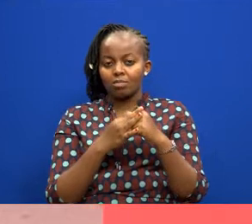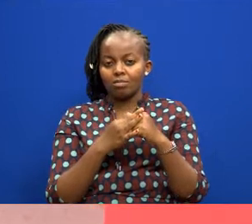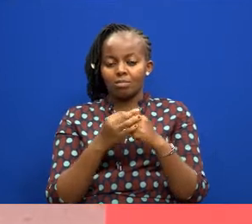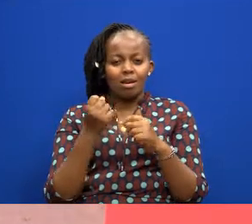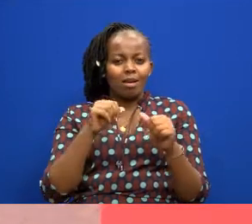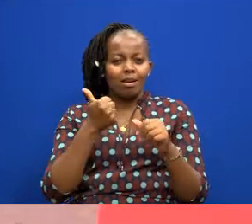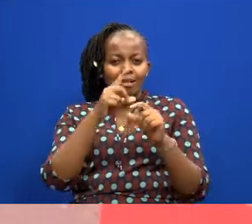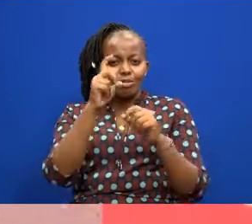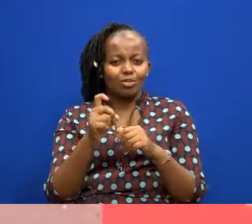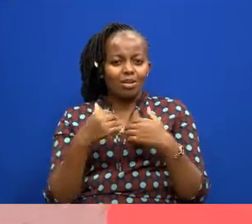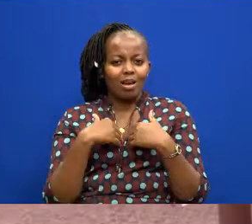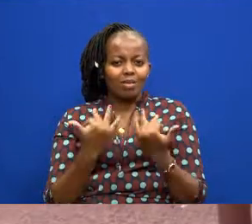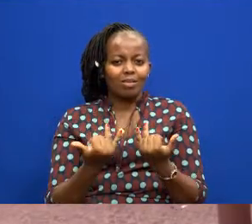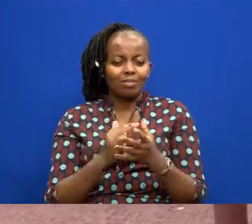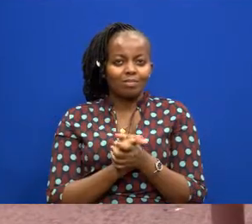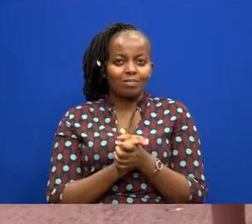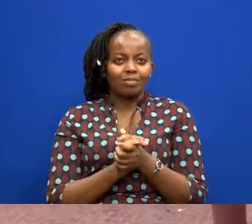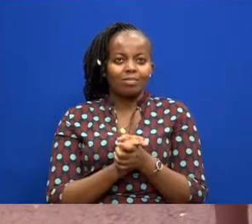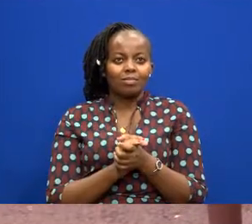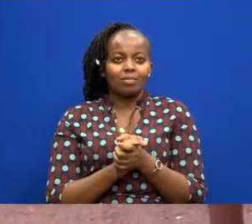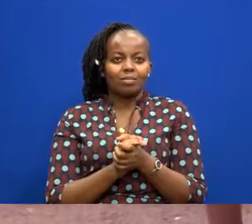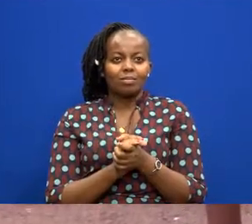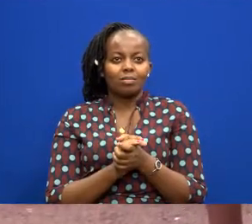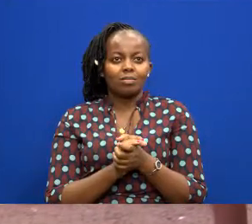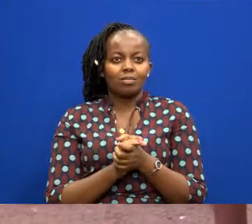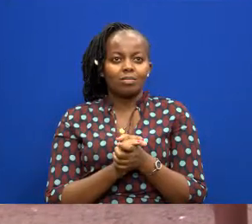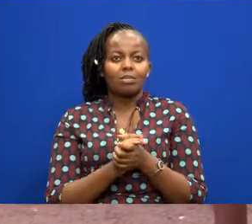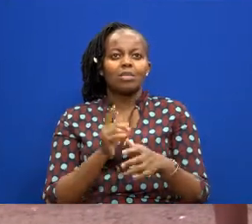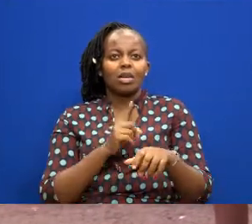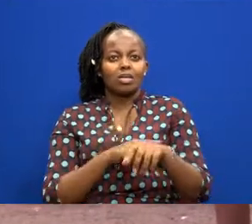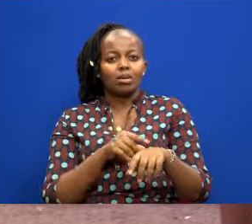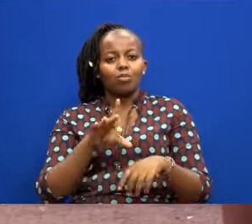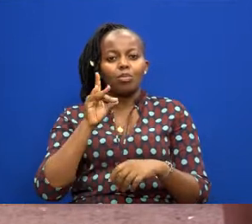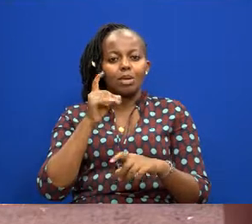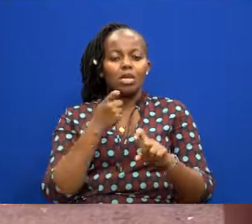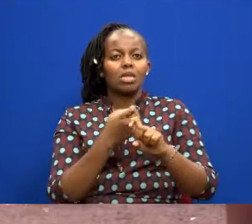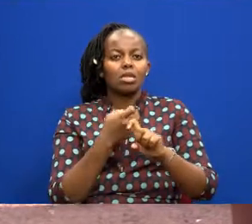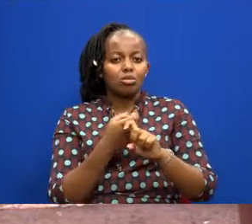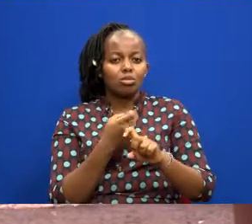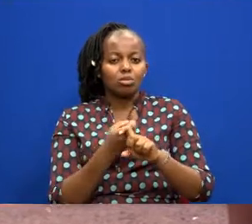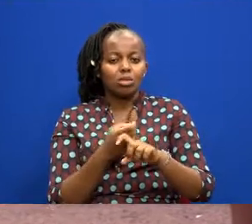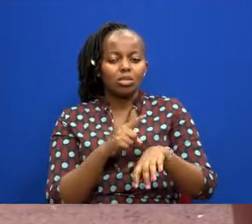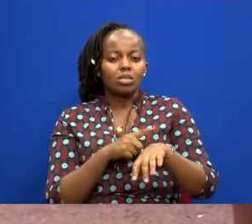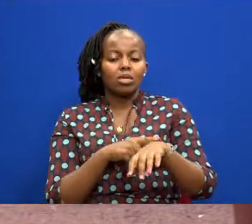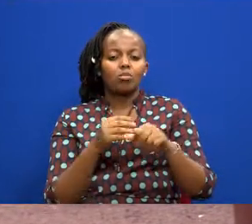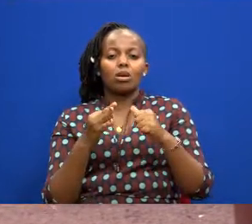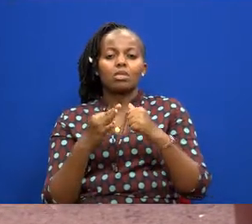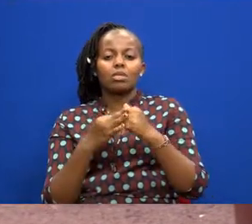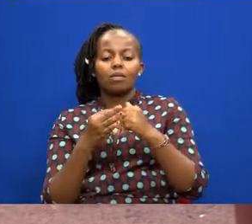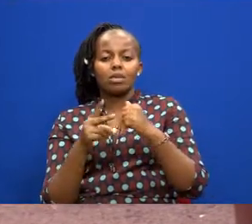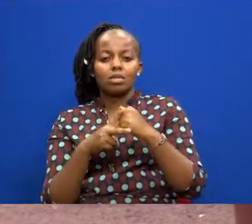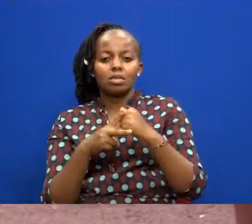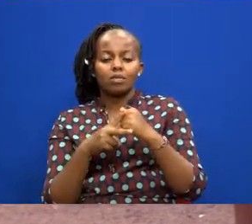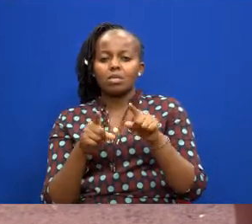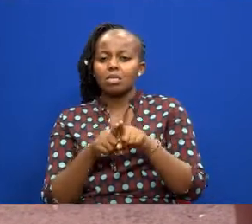up to there? Coach, Yes. when you're also picking the stone, you need to be on toes. Yes. In number 4,